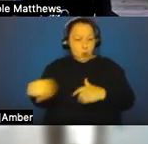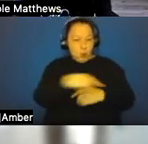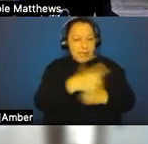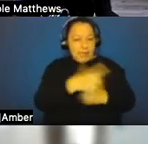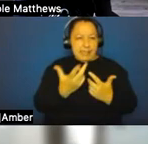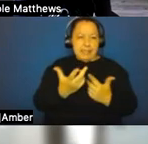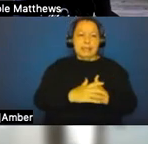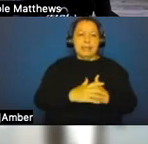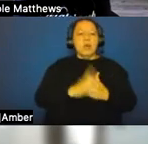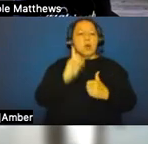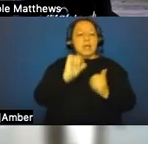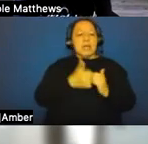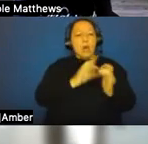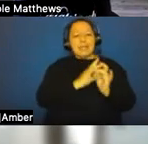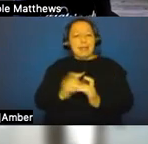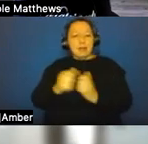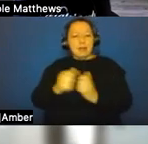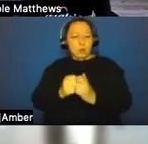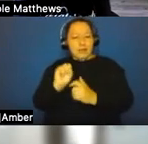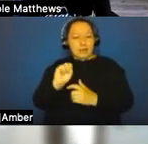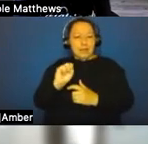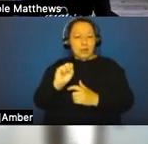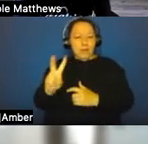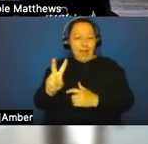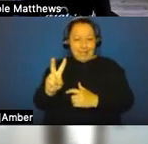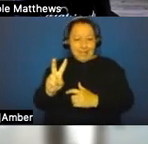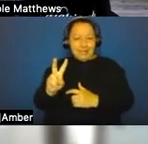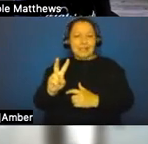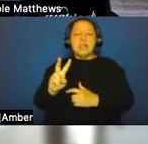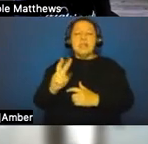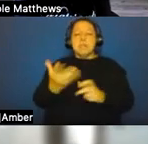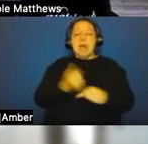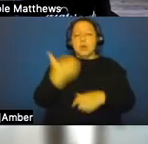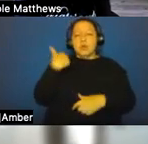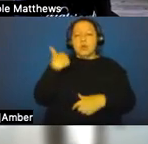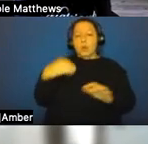connected to sexual violence. Years ago, when we were doing our research on